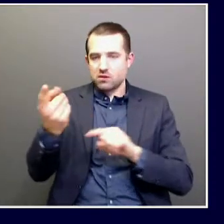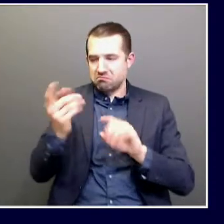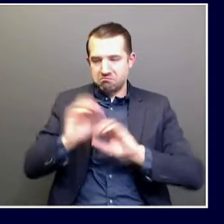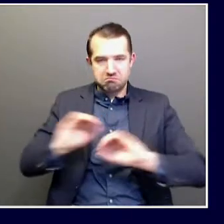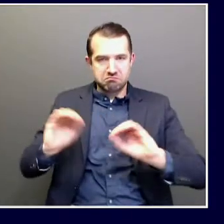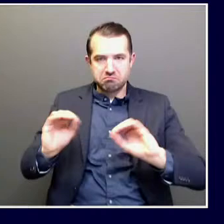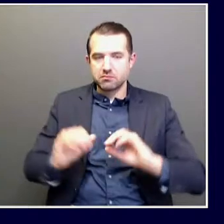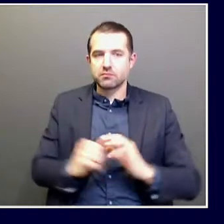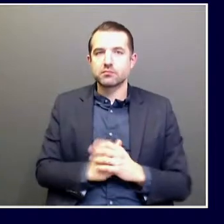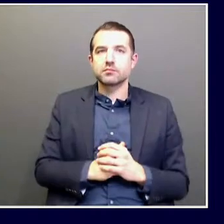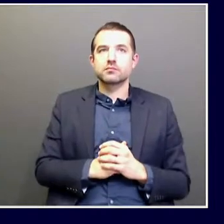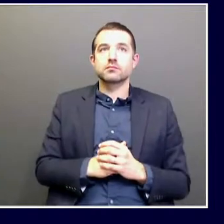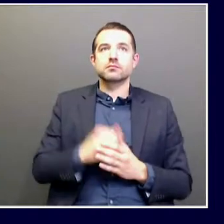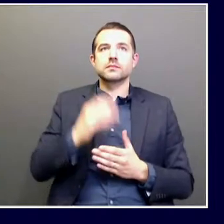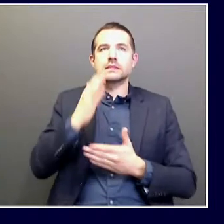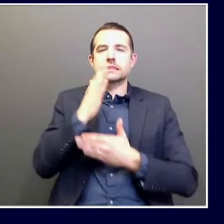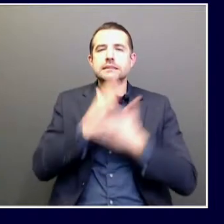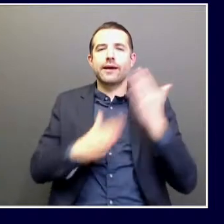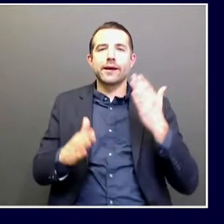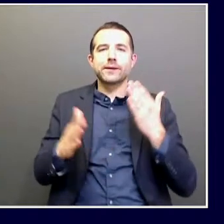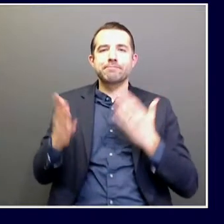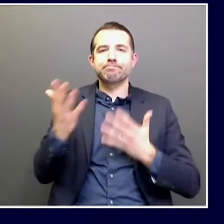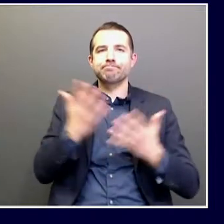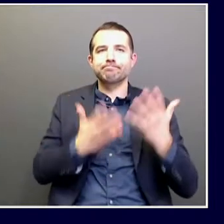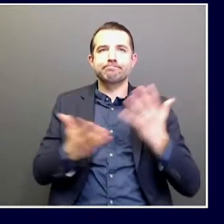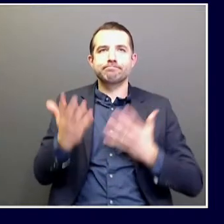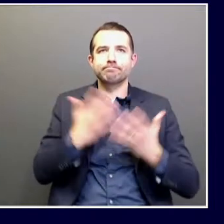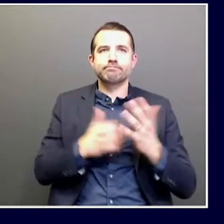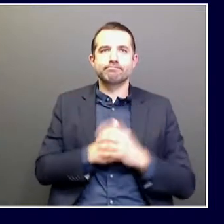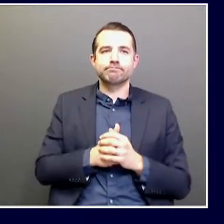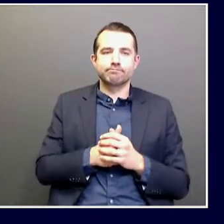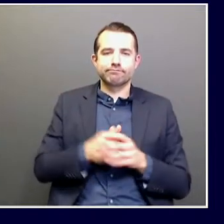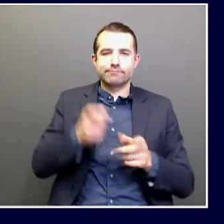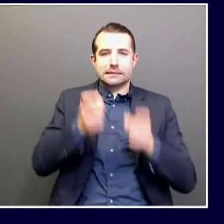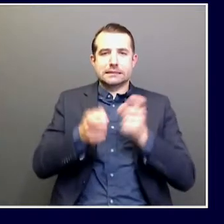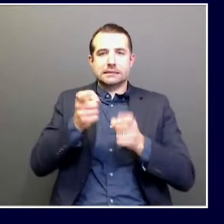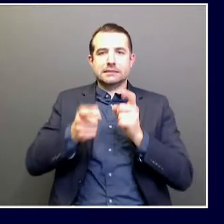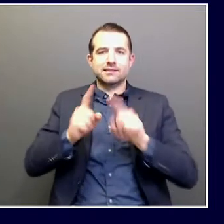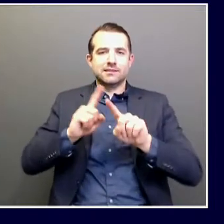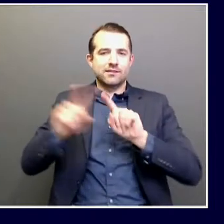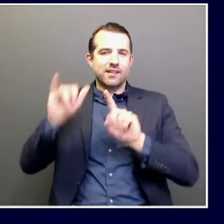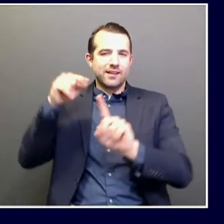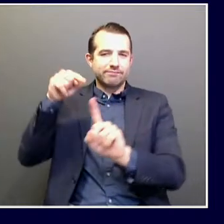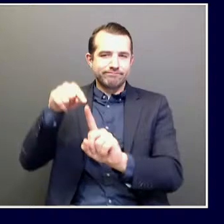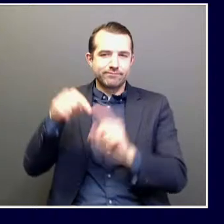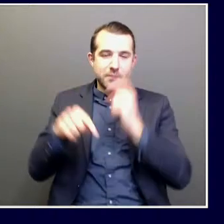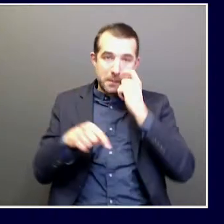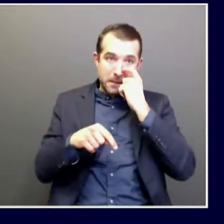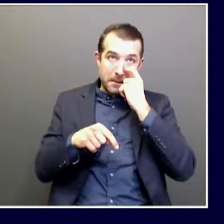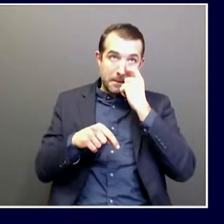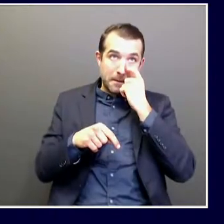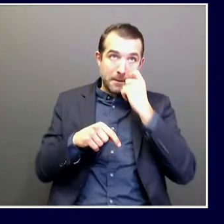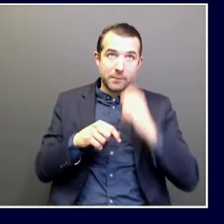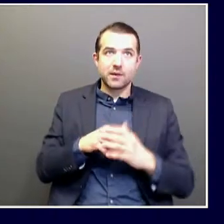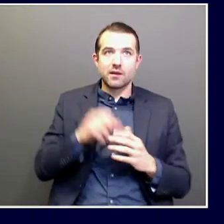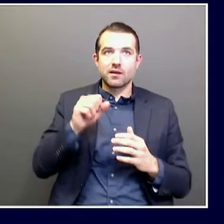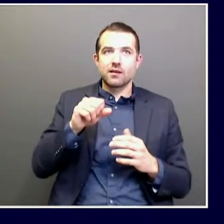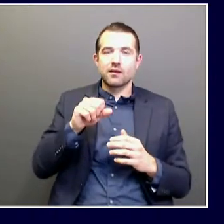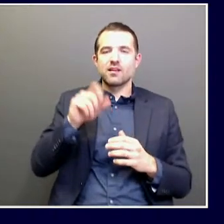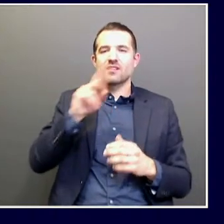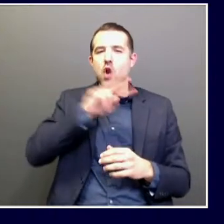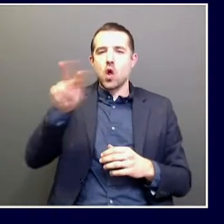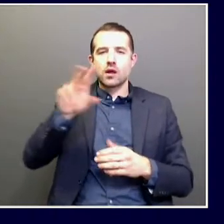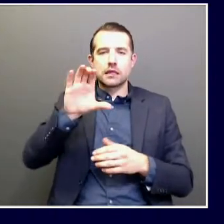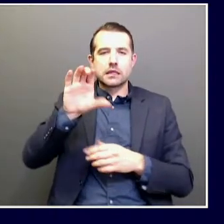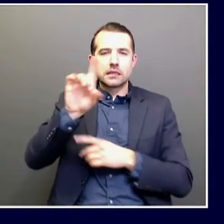US CDC and the Maine CDC's website. It has to do with how many days you've gone without having symptoms, things